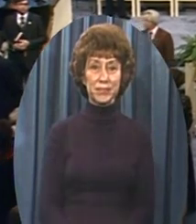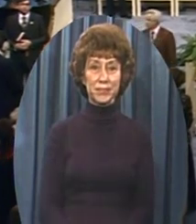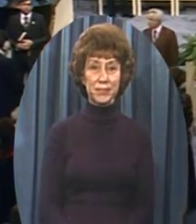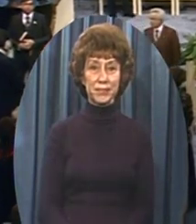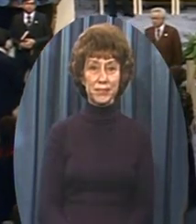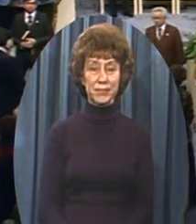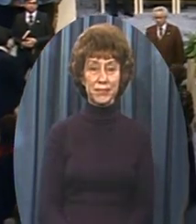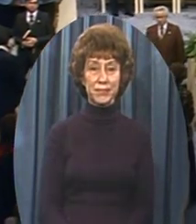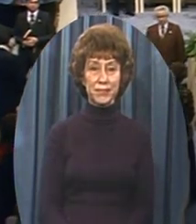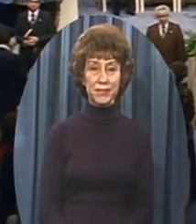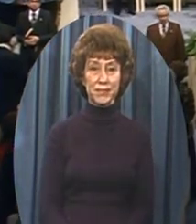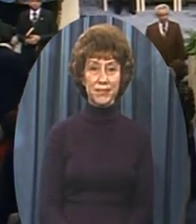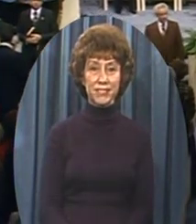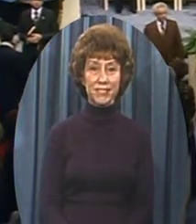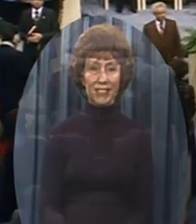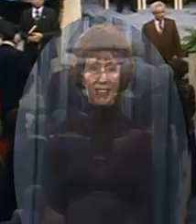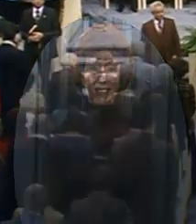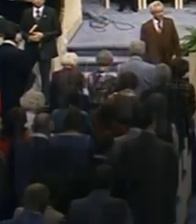Amen.